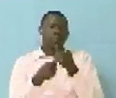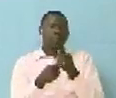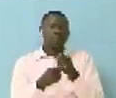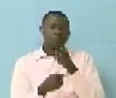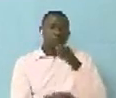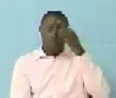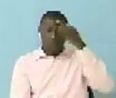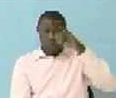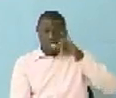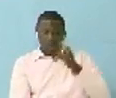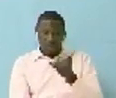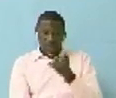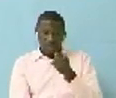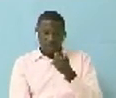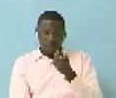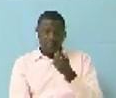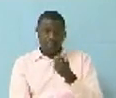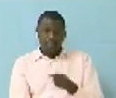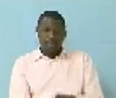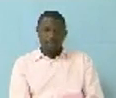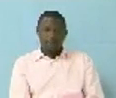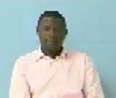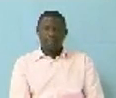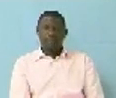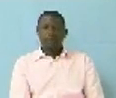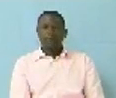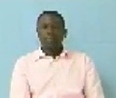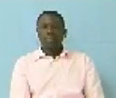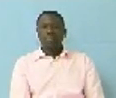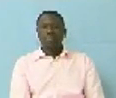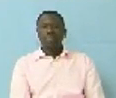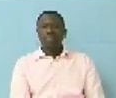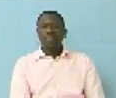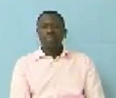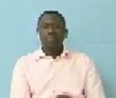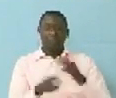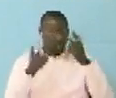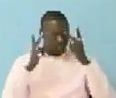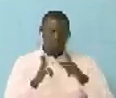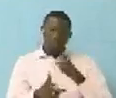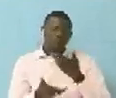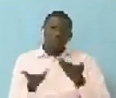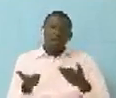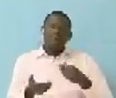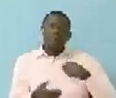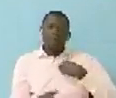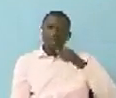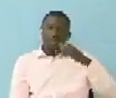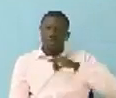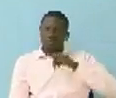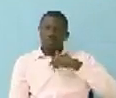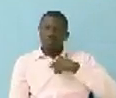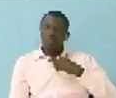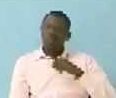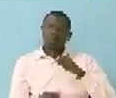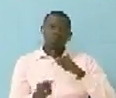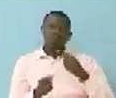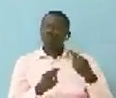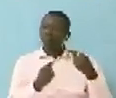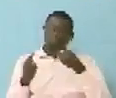You agree? And so this is why me and you will be going front and back. This